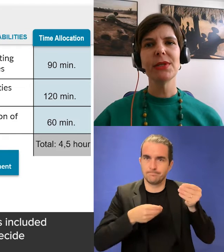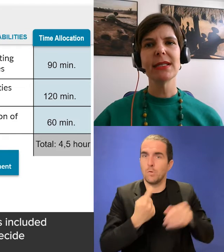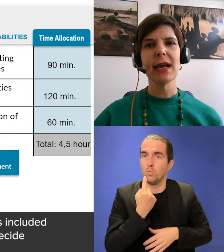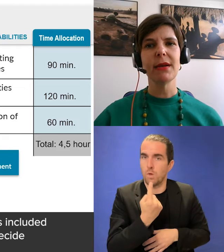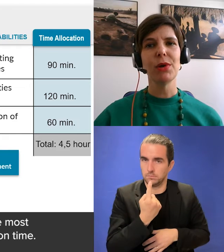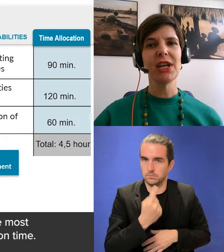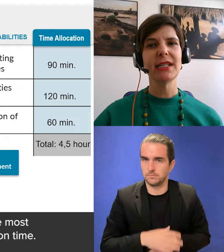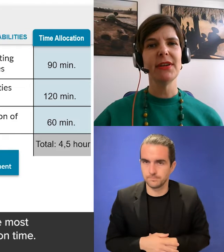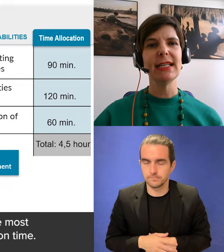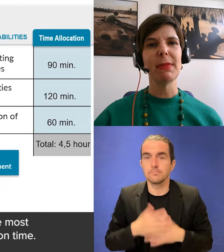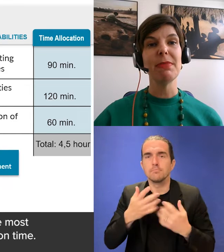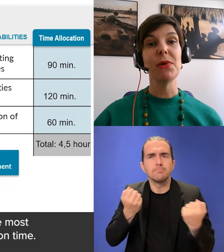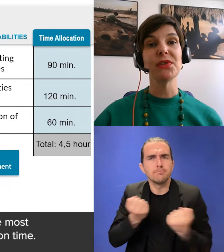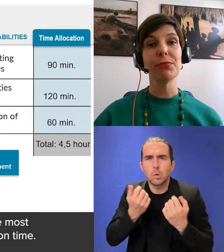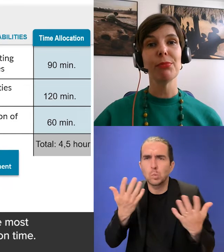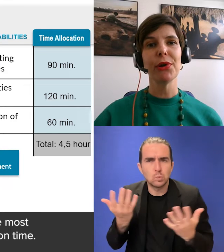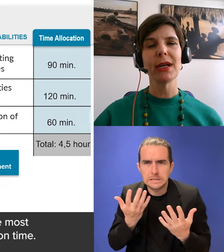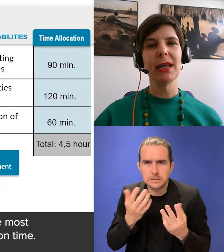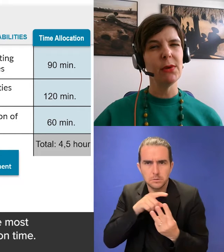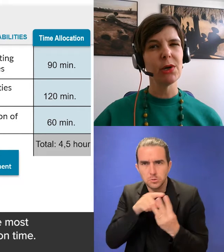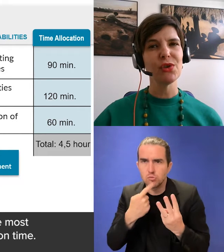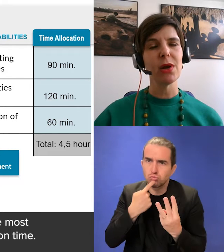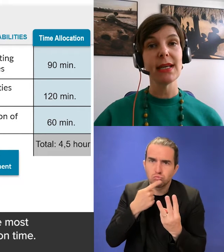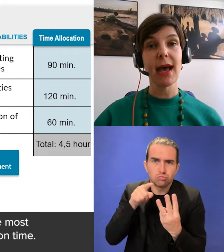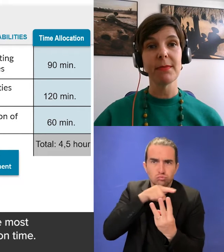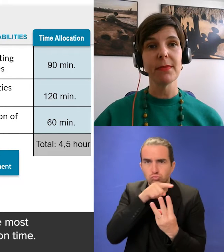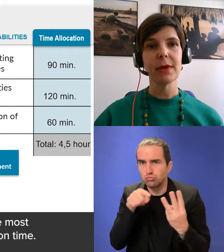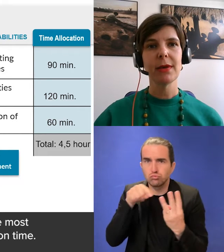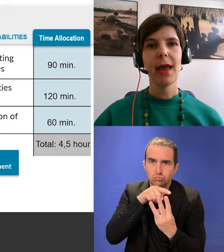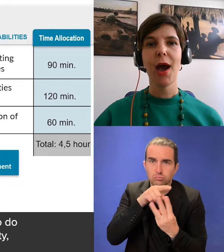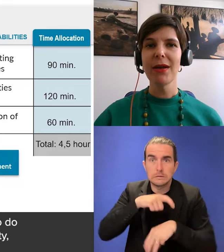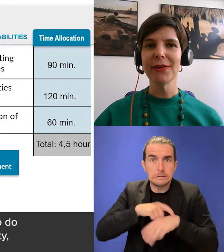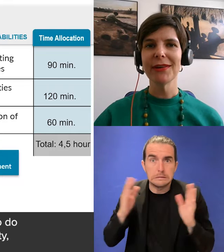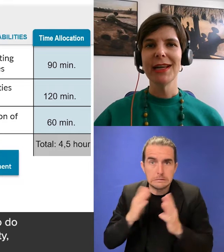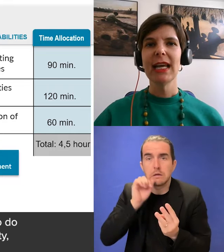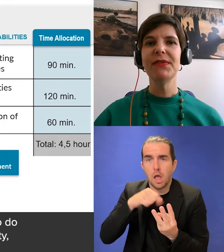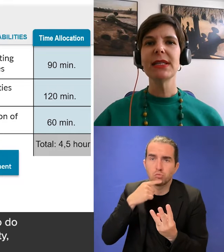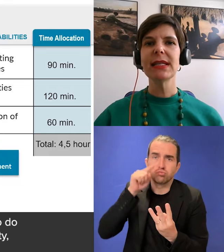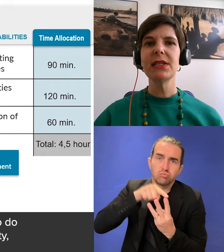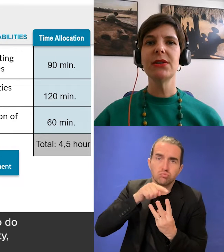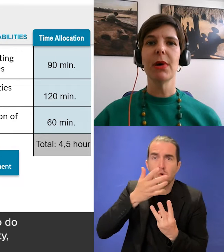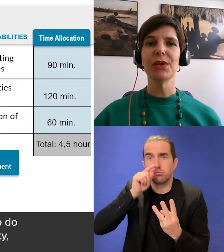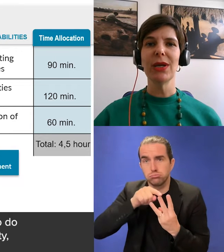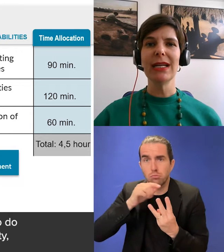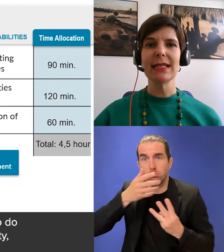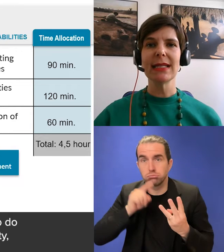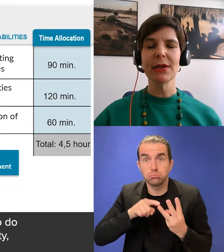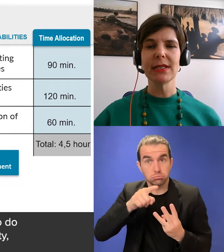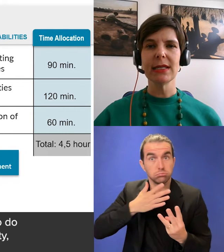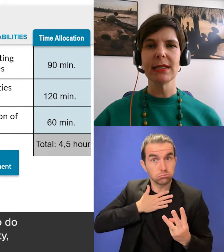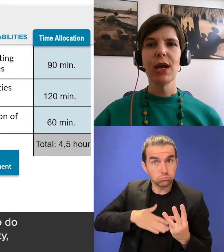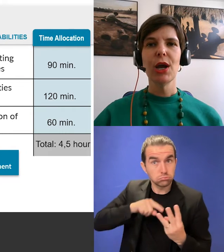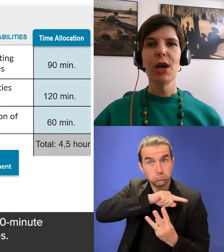to help you decide on which activities might be most appropriate if you are short on time. However, if you decide to do the module in